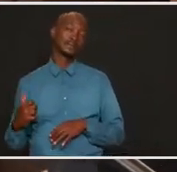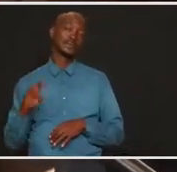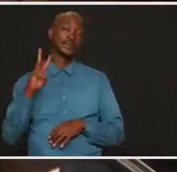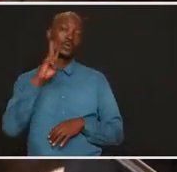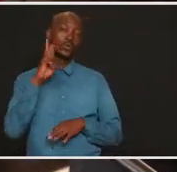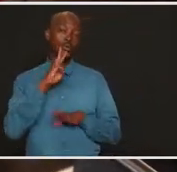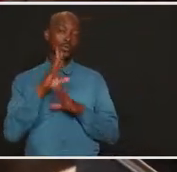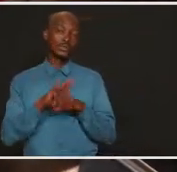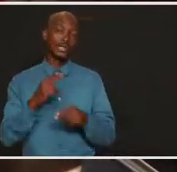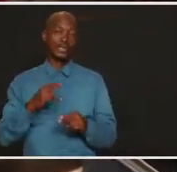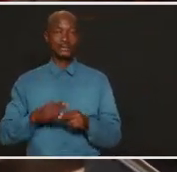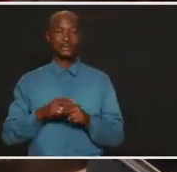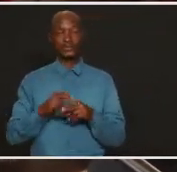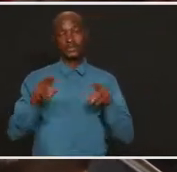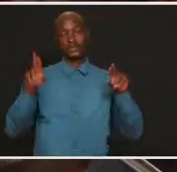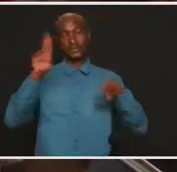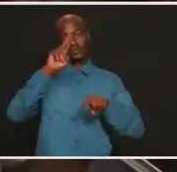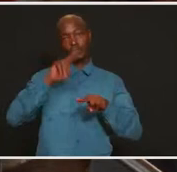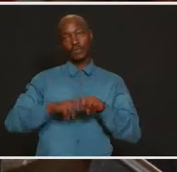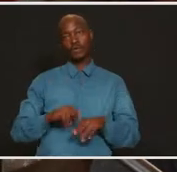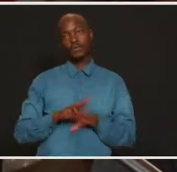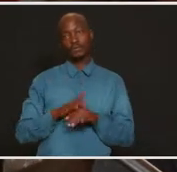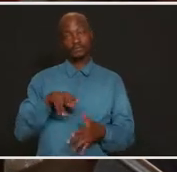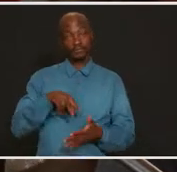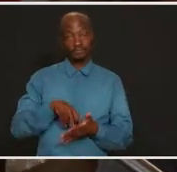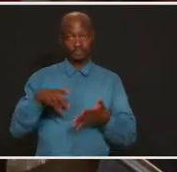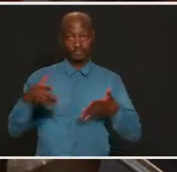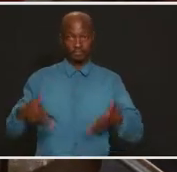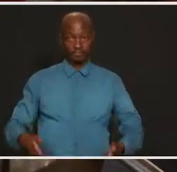um water and sanitation for um